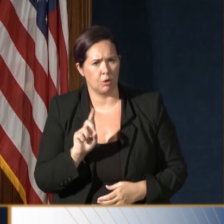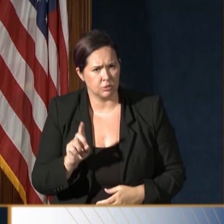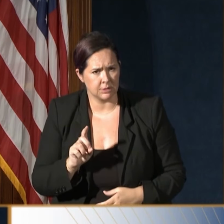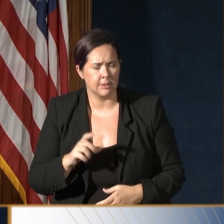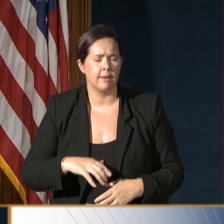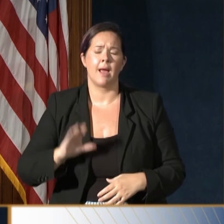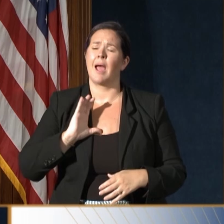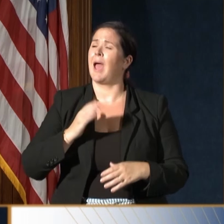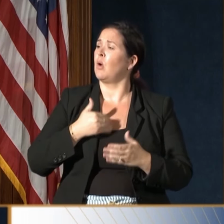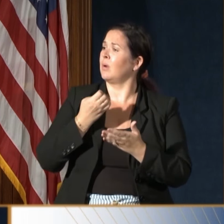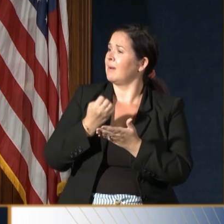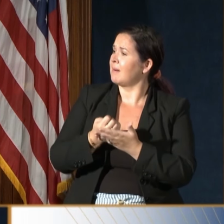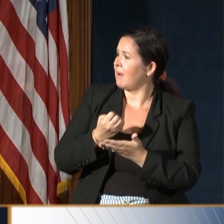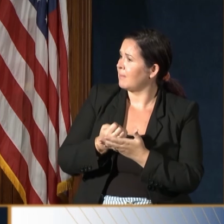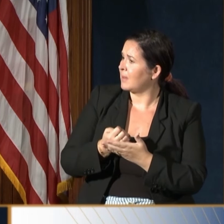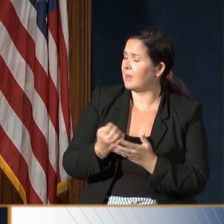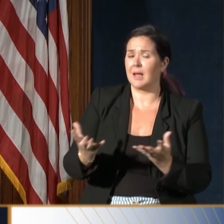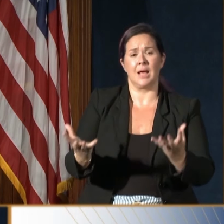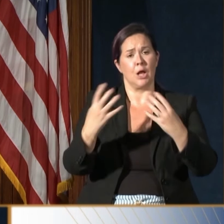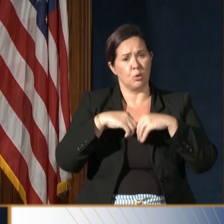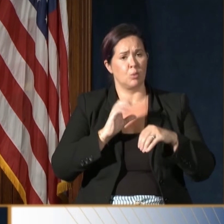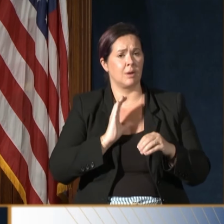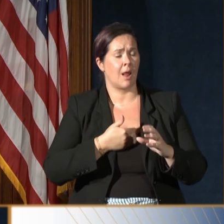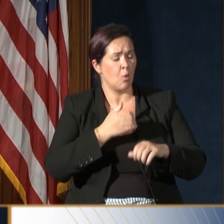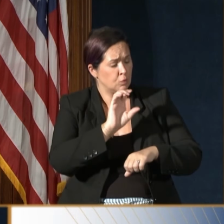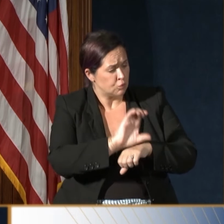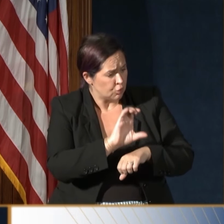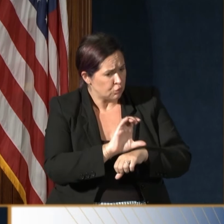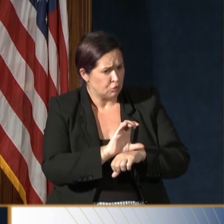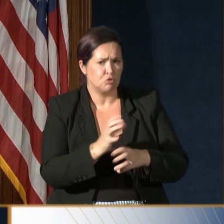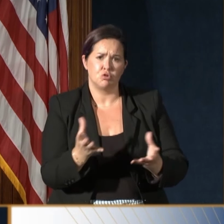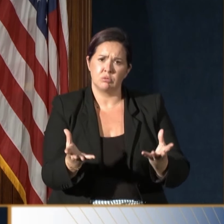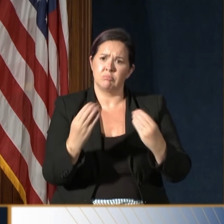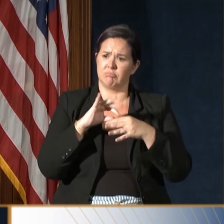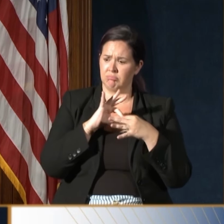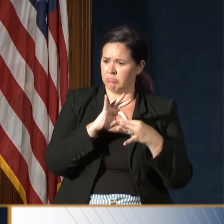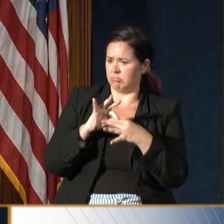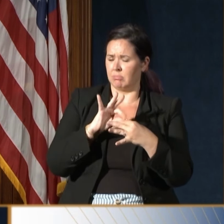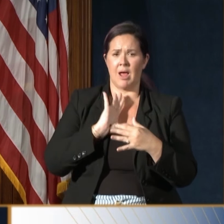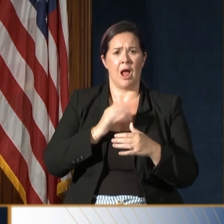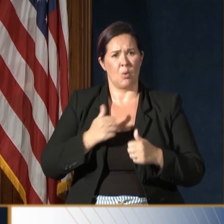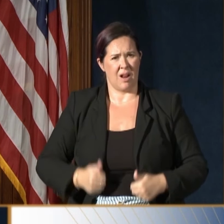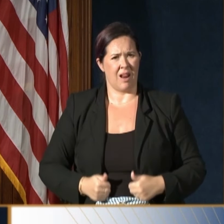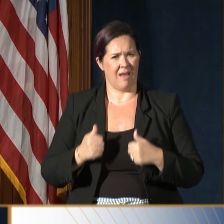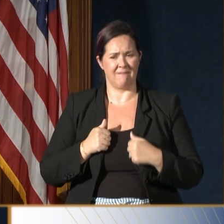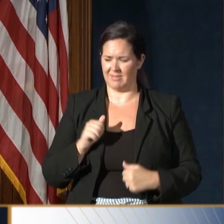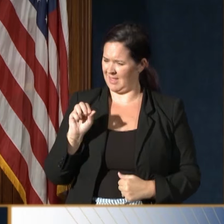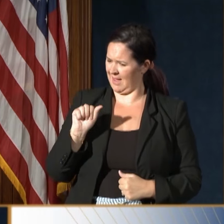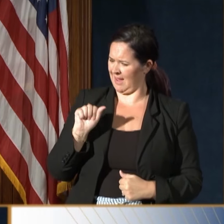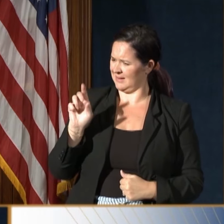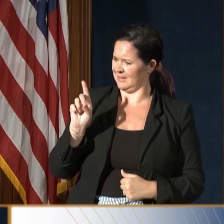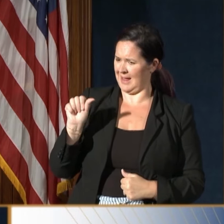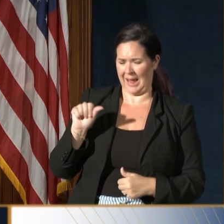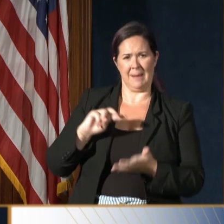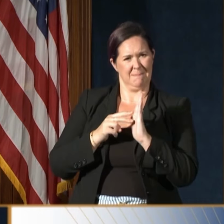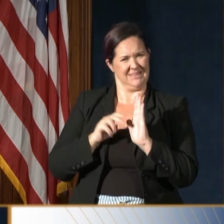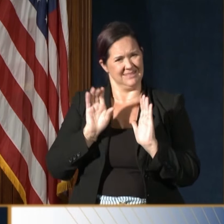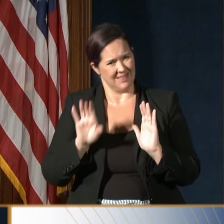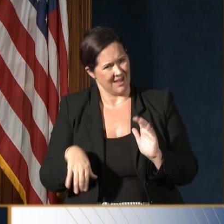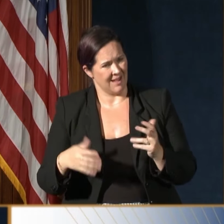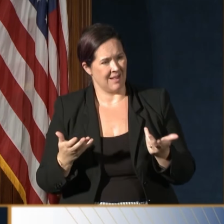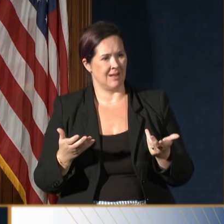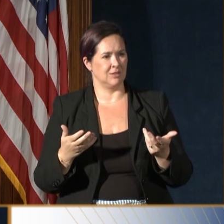economy, in our churches, in our lives. That's what the ADA means. And so I appreciate